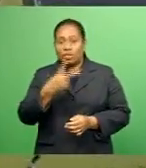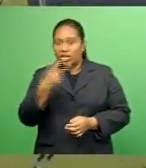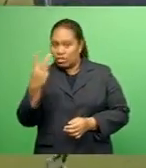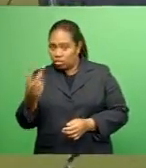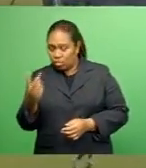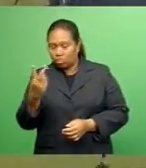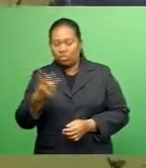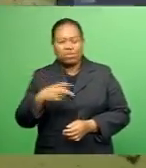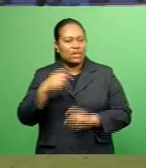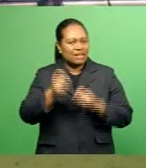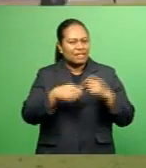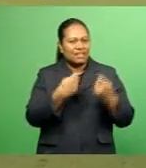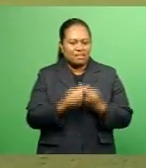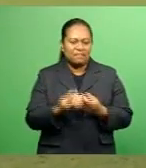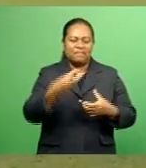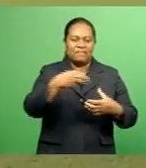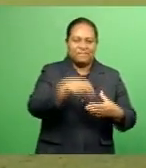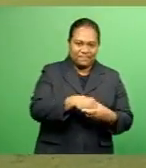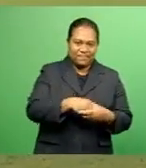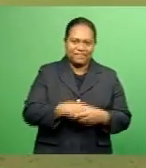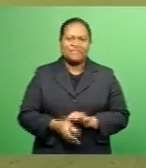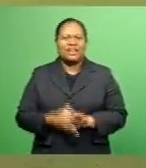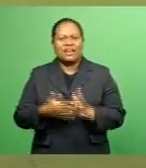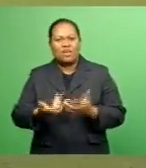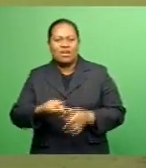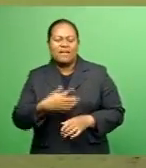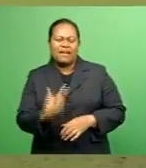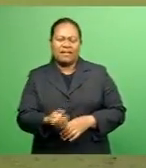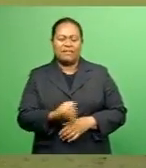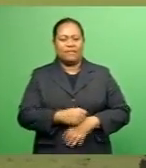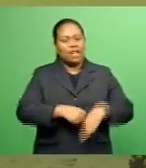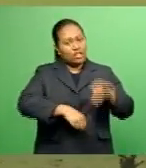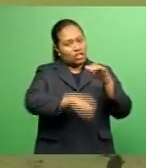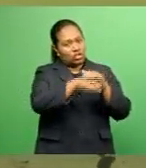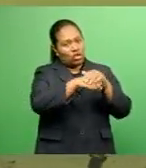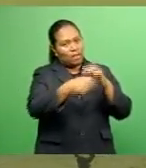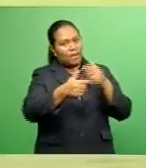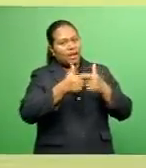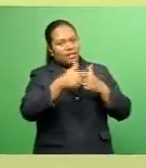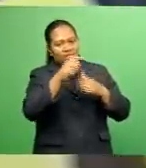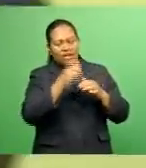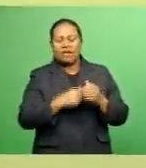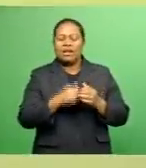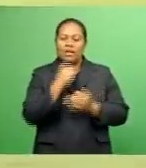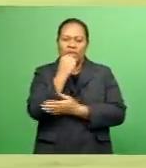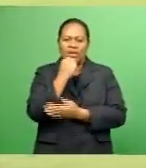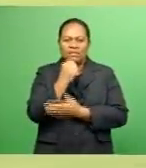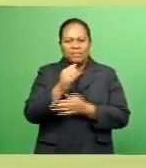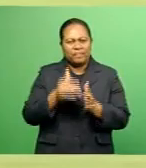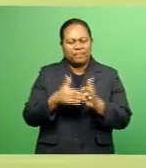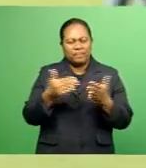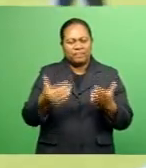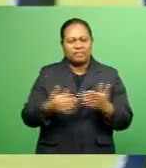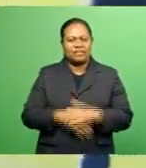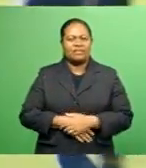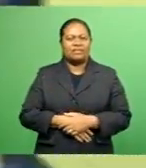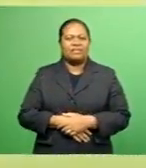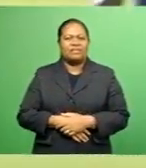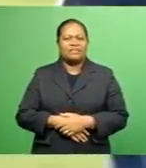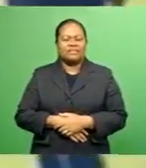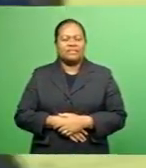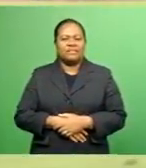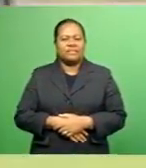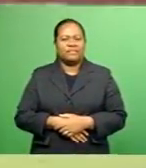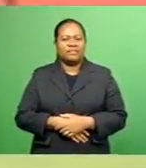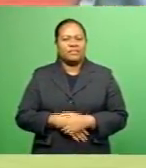the tournament this season to get a taste of top-level rugby. The Fiji team will have its time cut up for them, and it's a win-win situation.